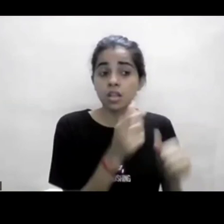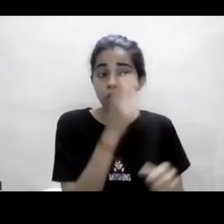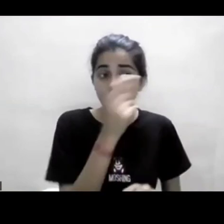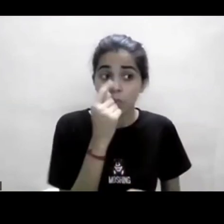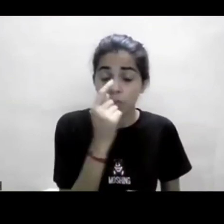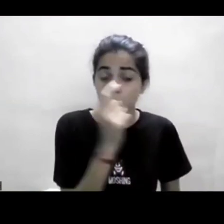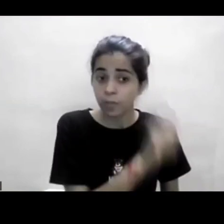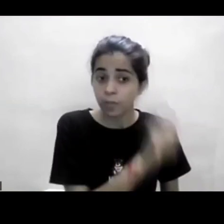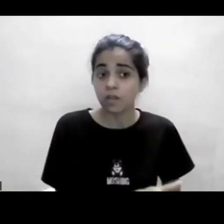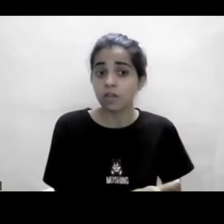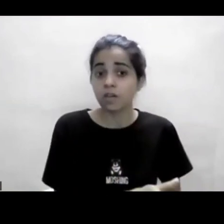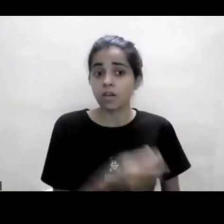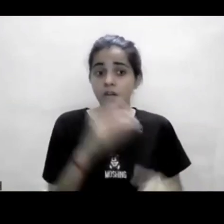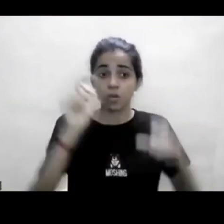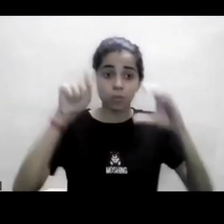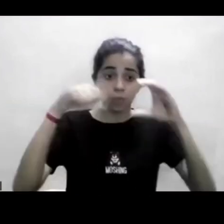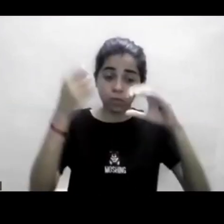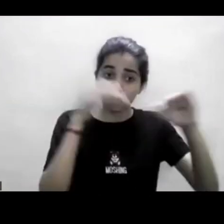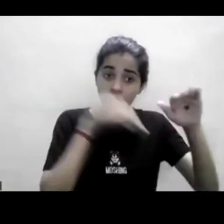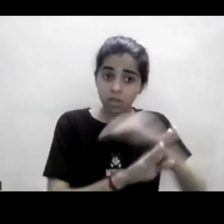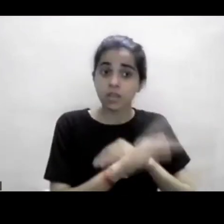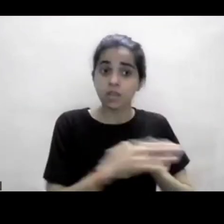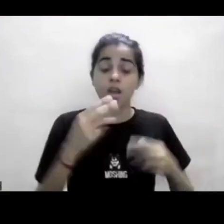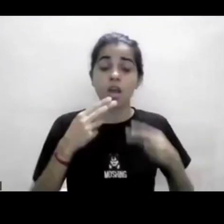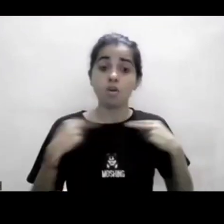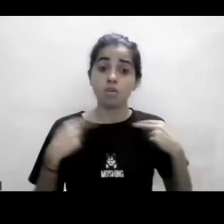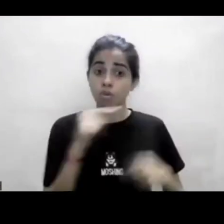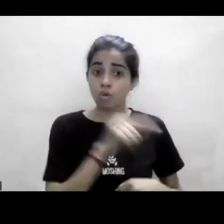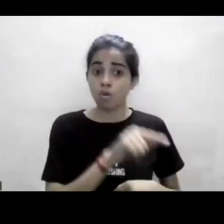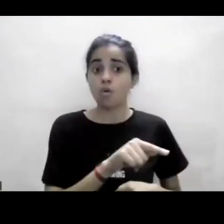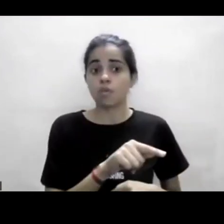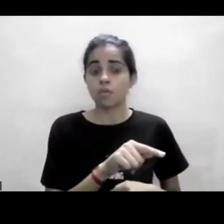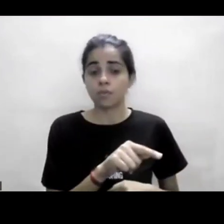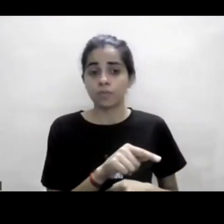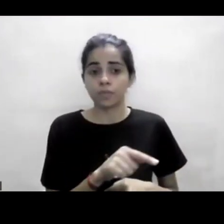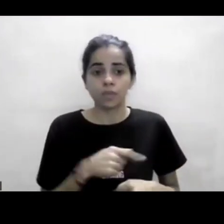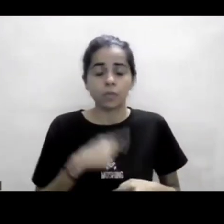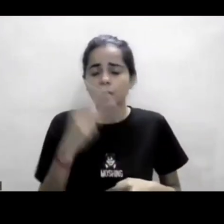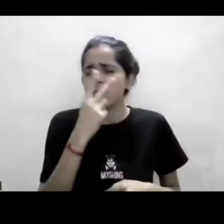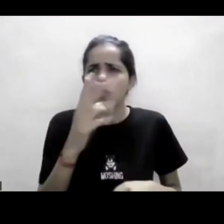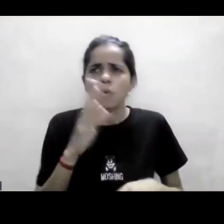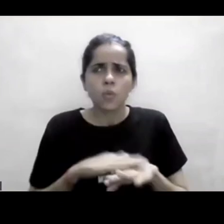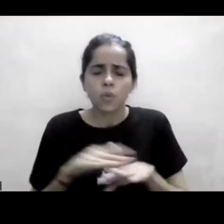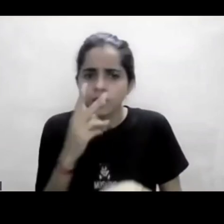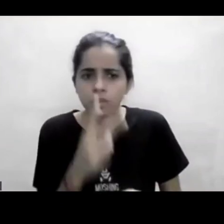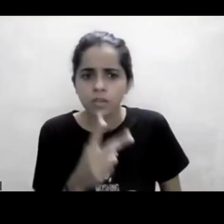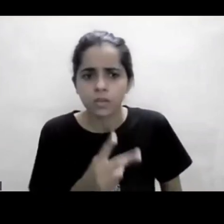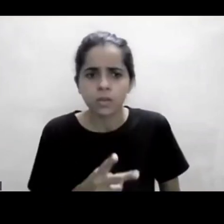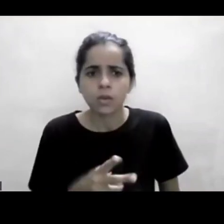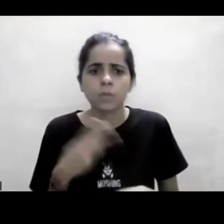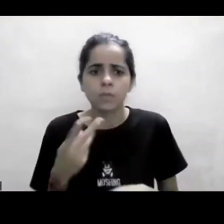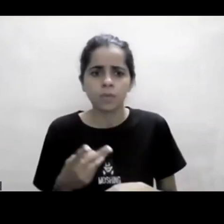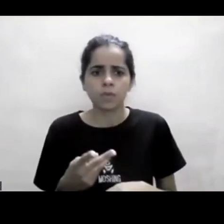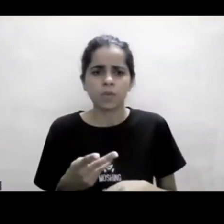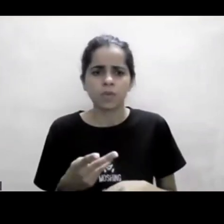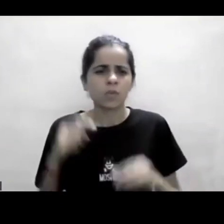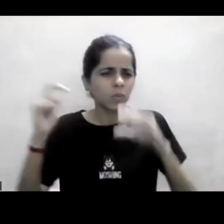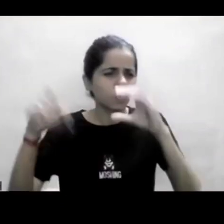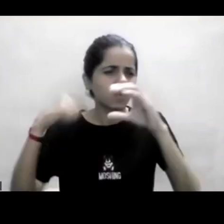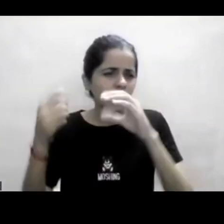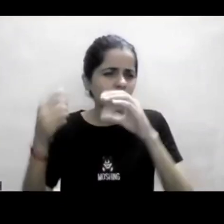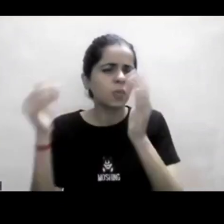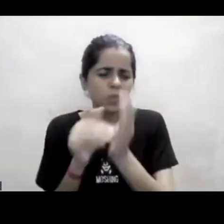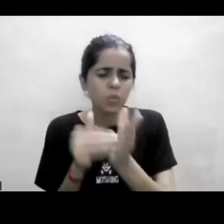representing the person as the disability. That sort of... I've not watched it, but maybe for the, you can watch it